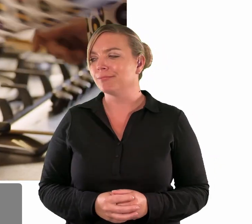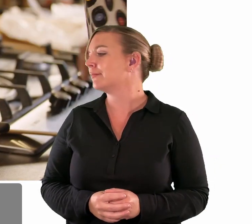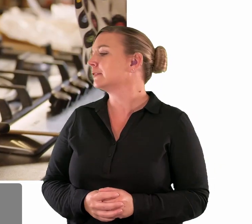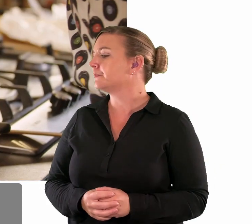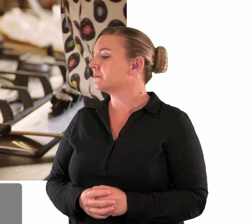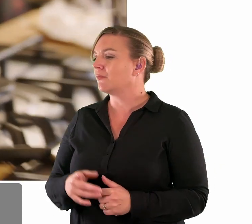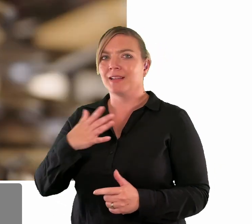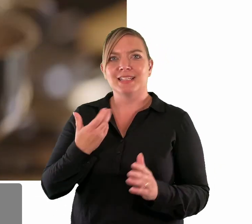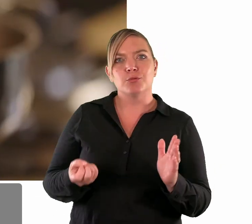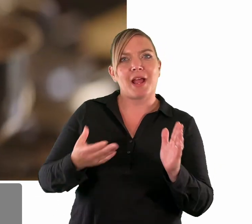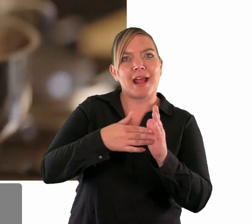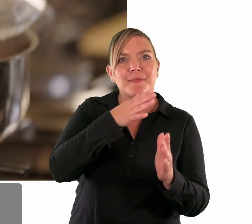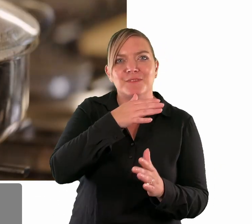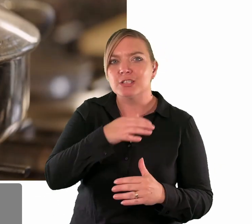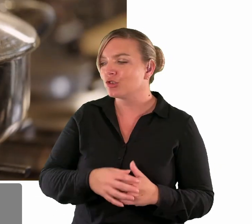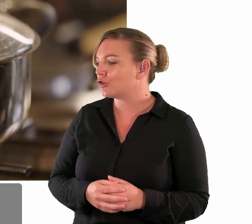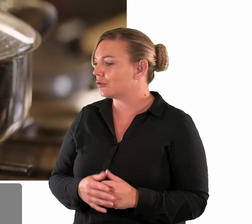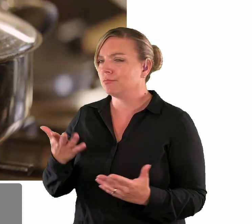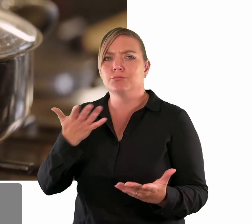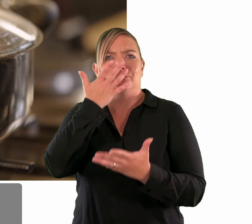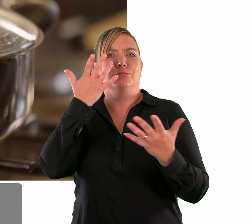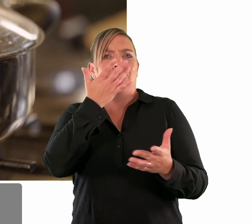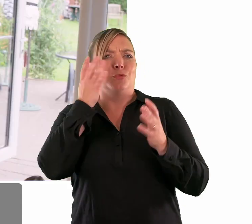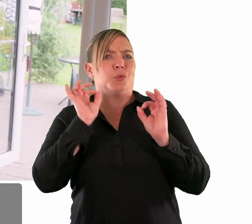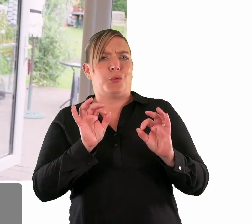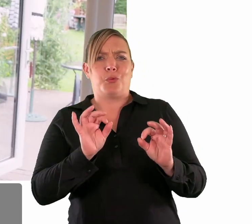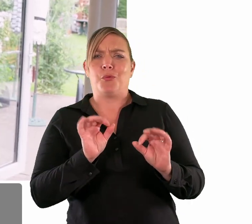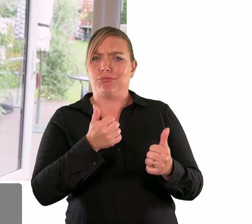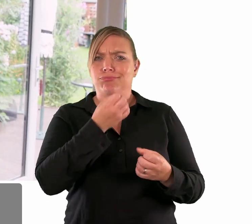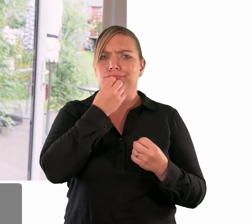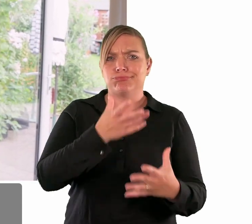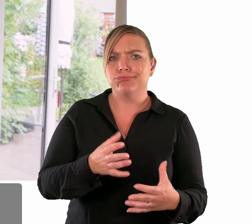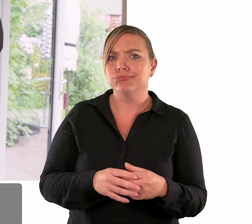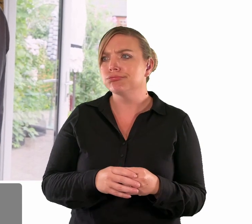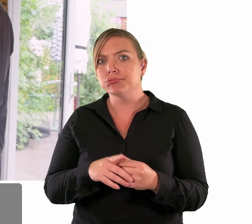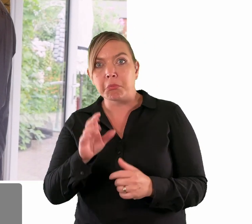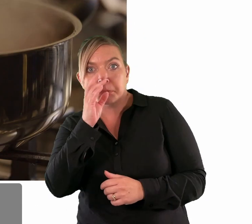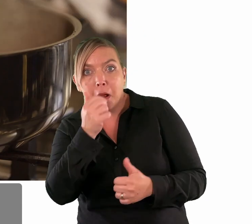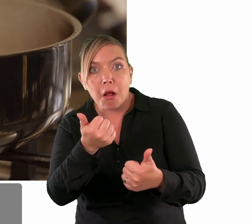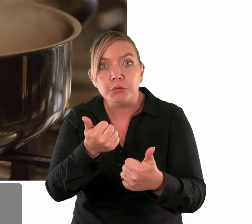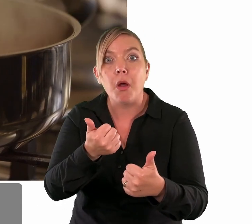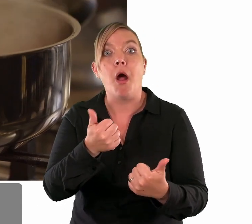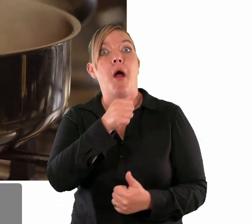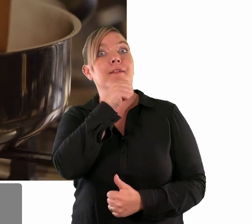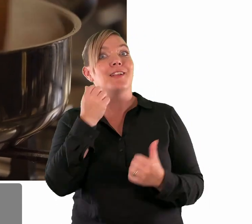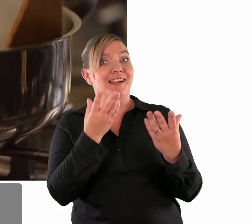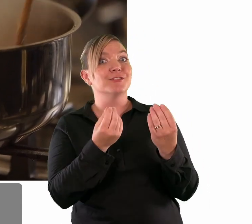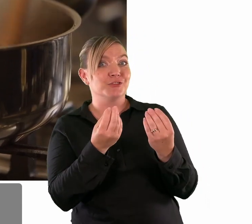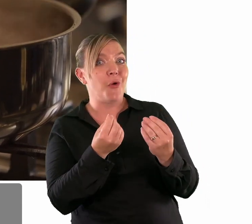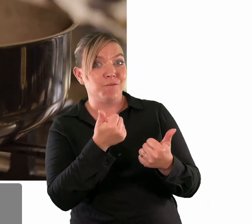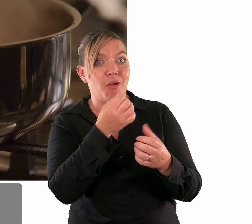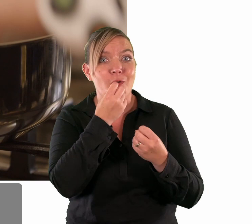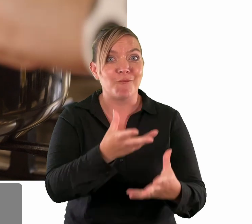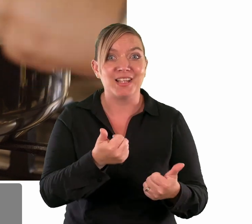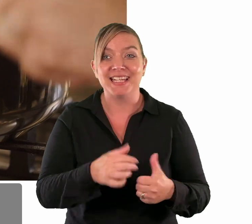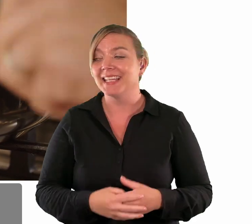Smelling good. Yeah, Ooh, looks good. Yeah, leave that. How's the tomatoes? Well, they're nice and soft. Yeah, ready to go in then. God,